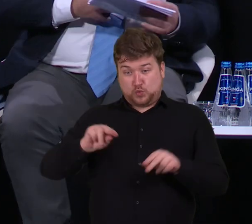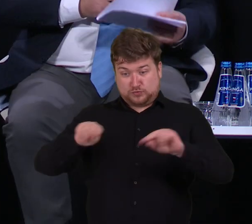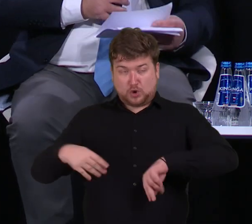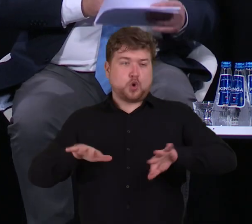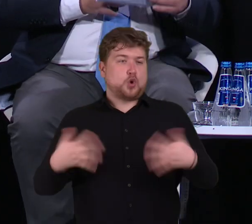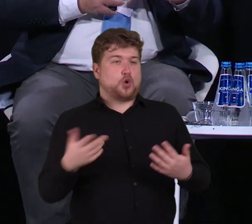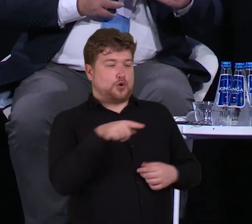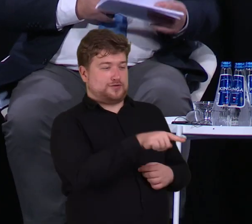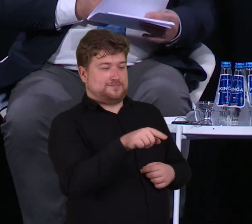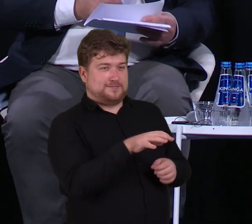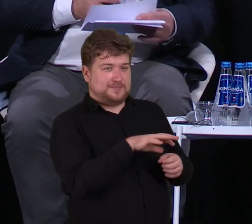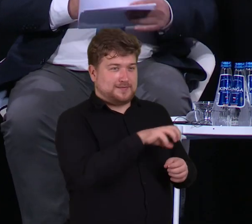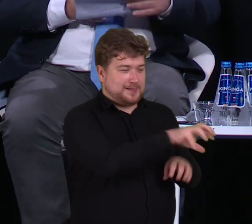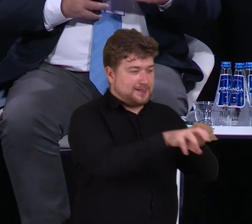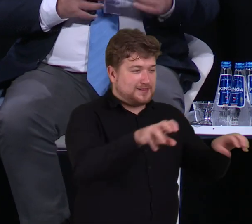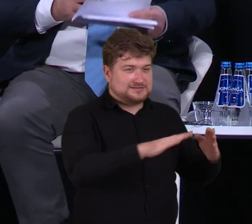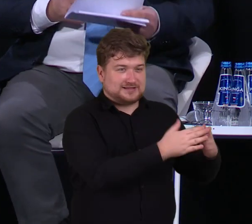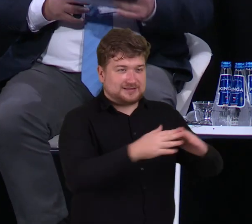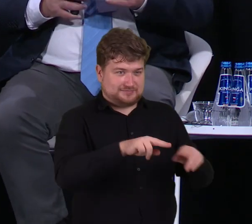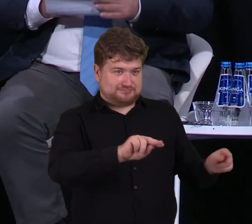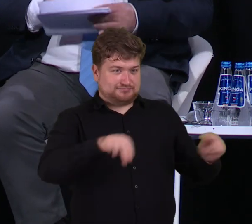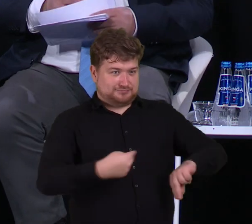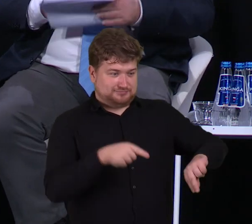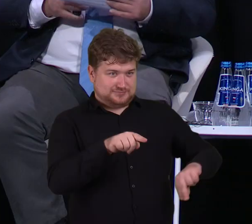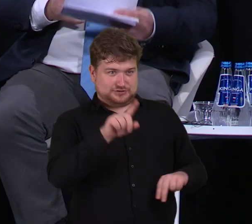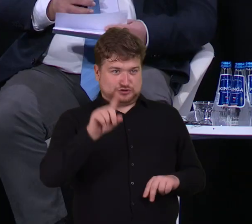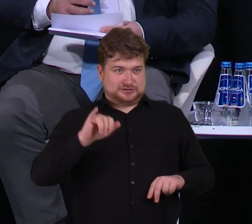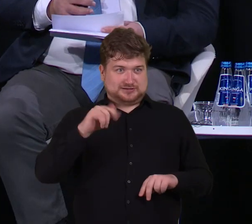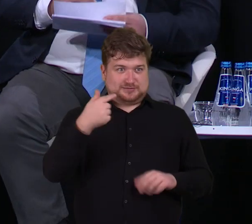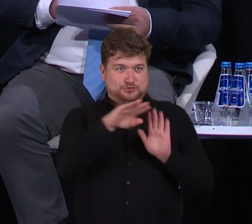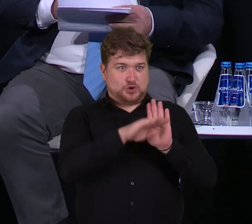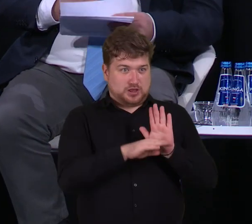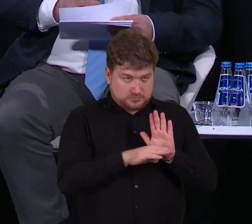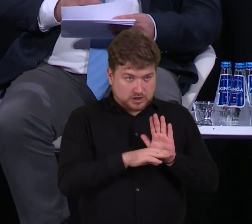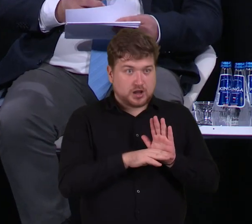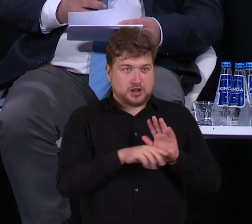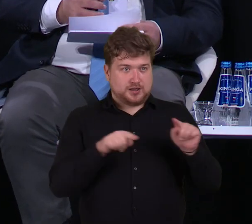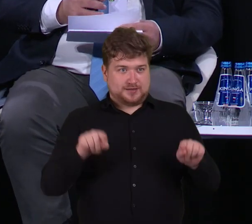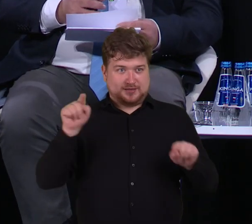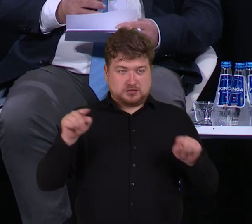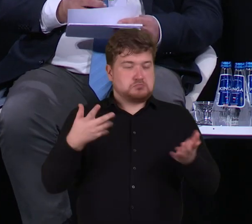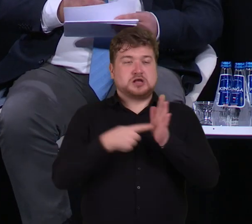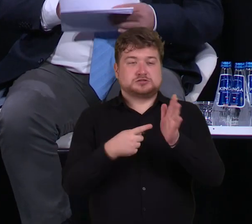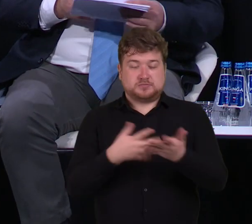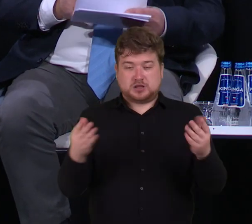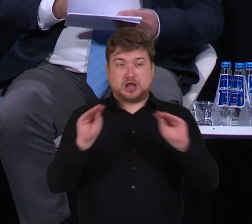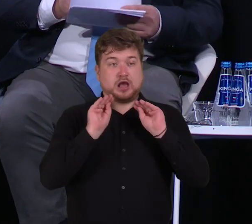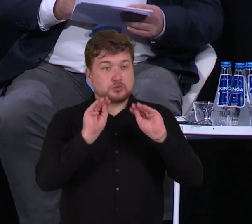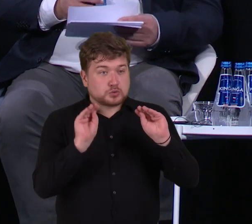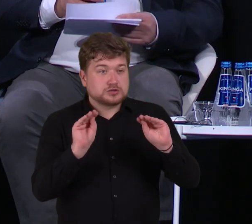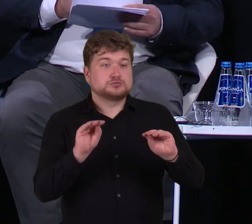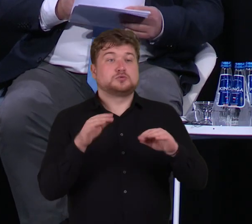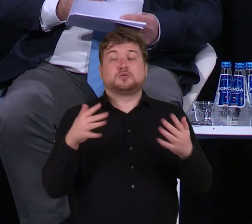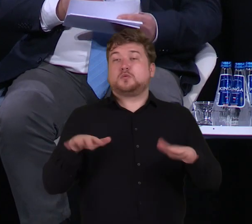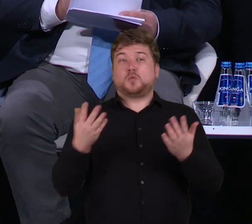education, schools, health centers, water, waste or urban waste, and it covers all the territory.